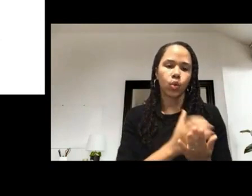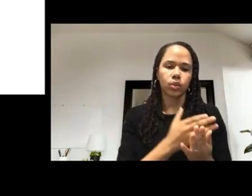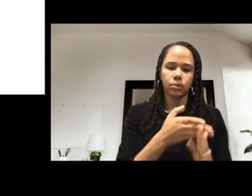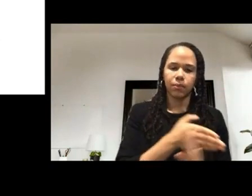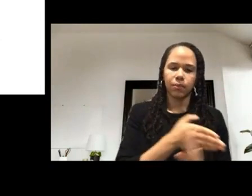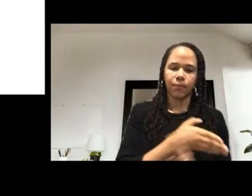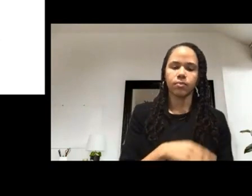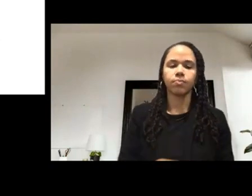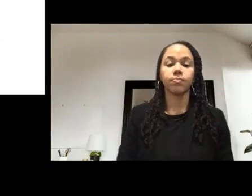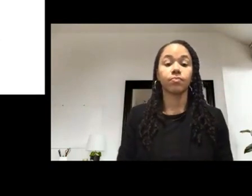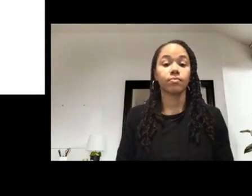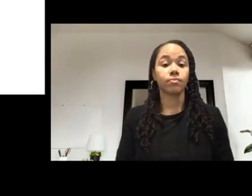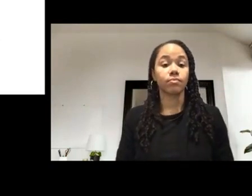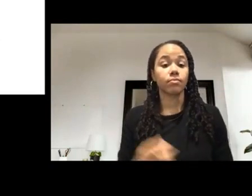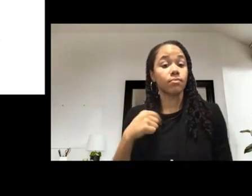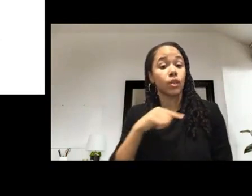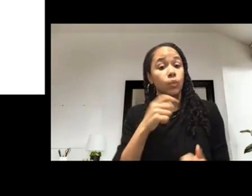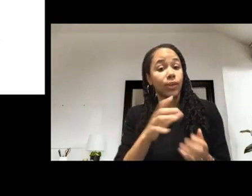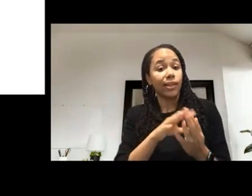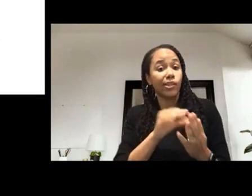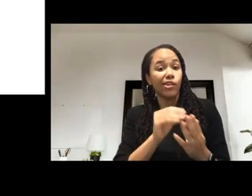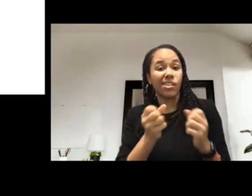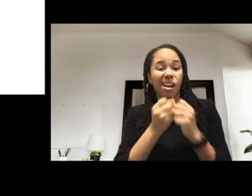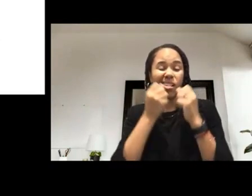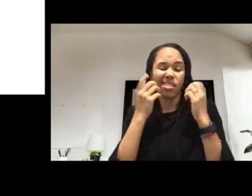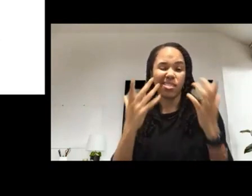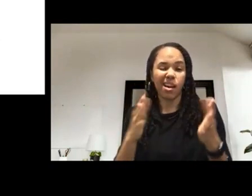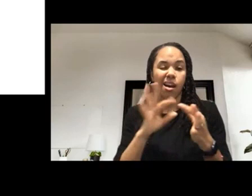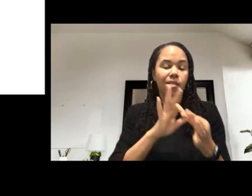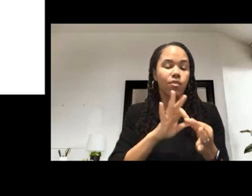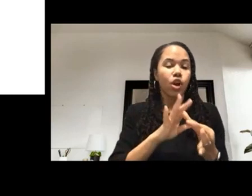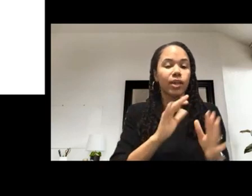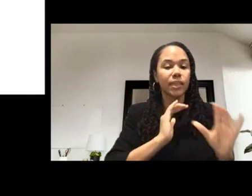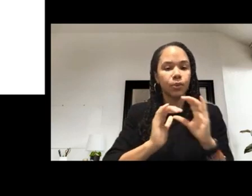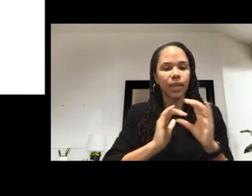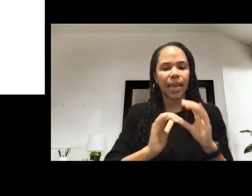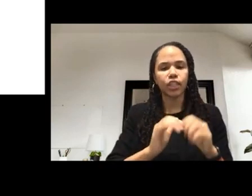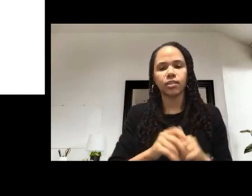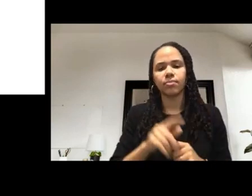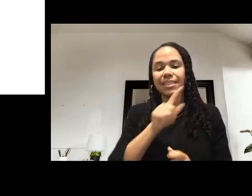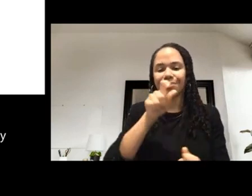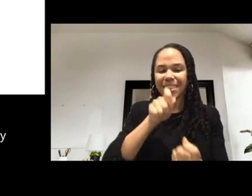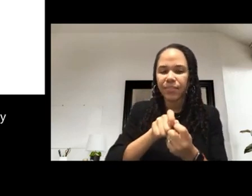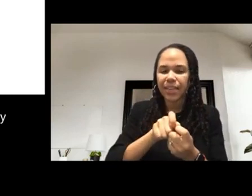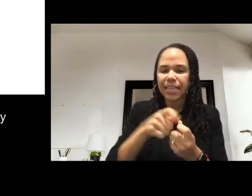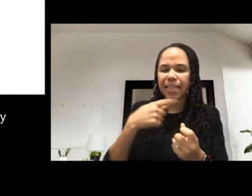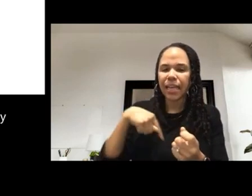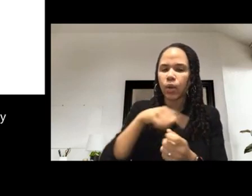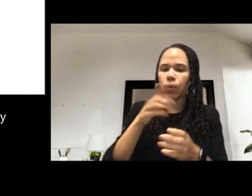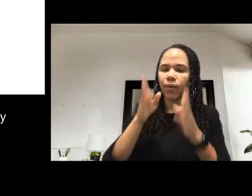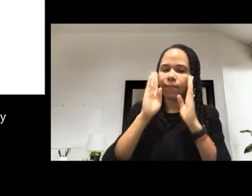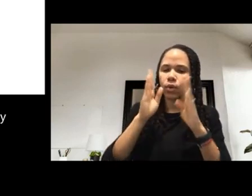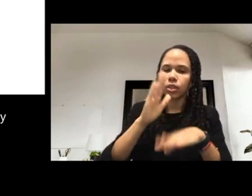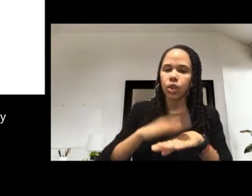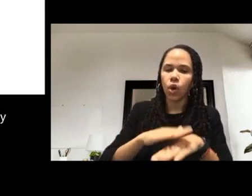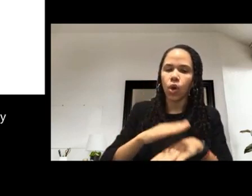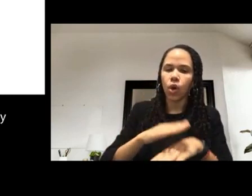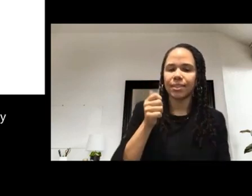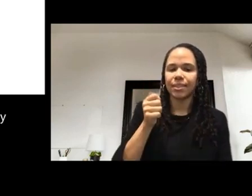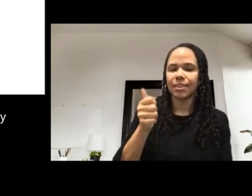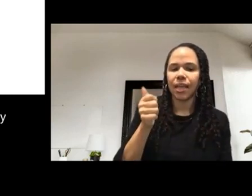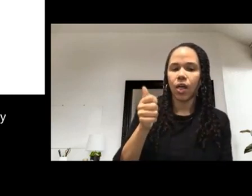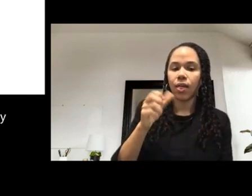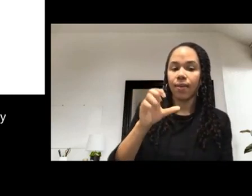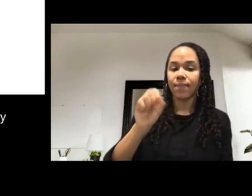So we learned a lot about communication, and specifically we kind of really were focusing on self-efficacy here. So I'll